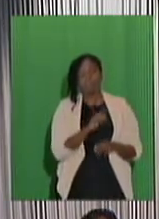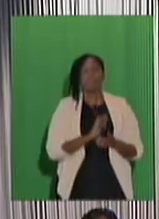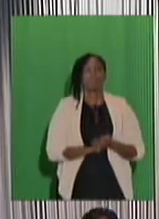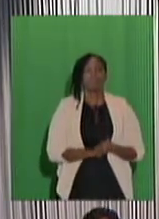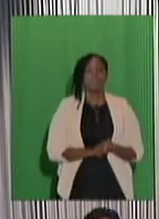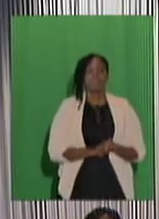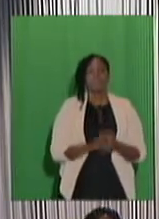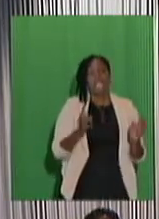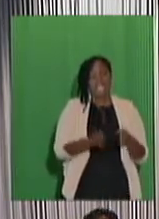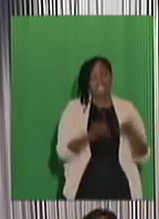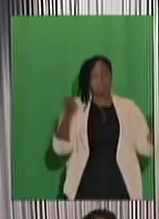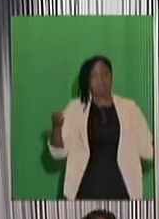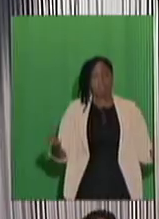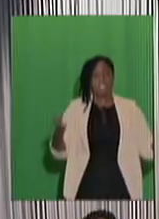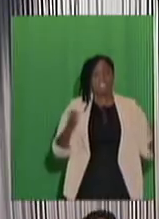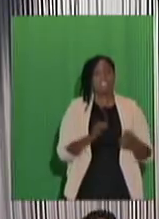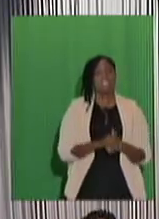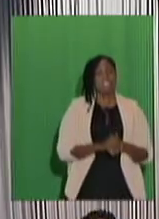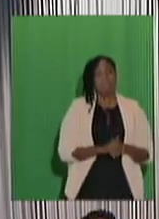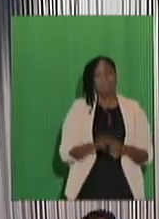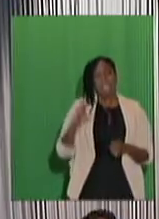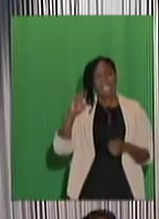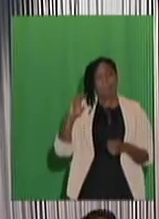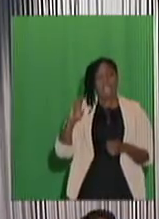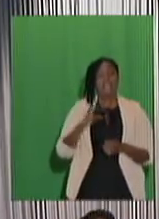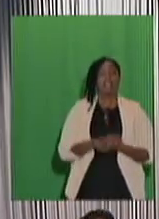Hi, good morning. Camille Hunt from the Express.